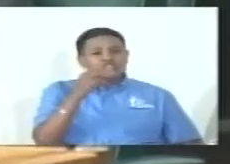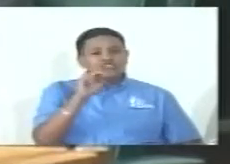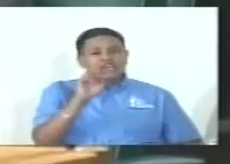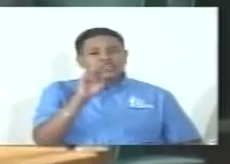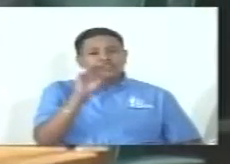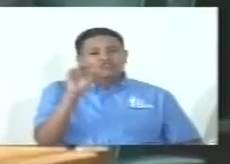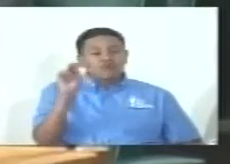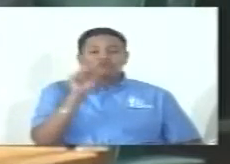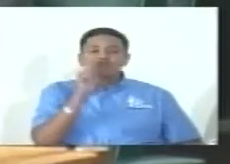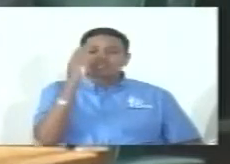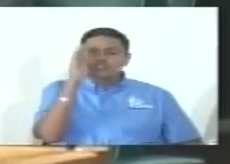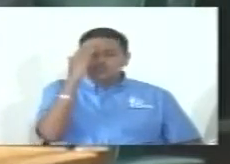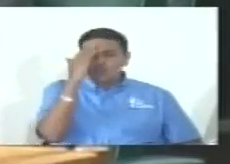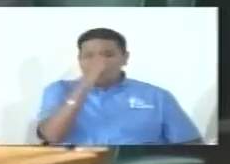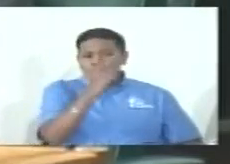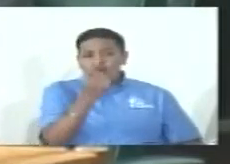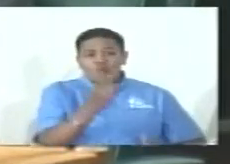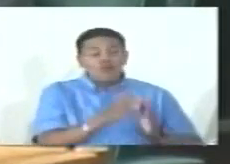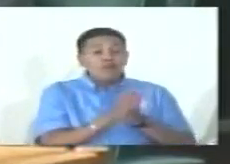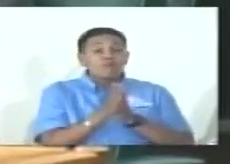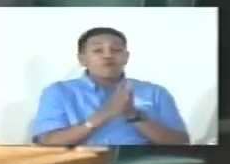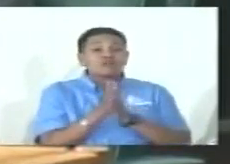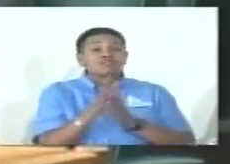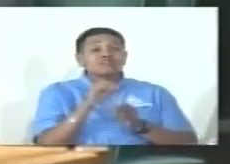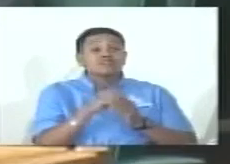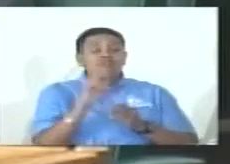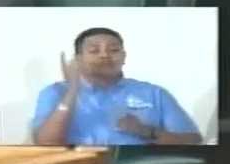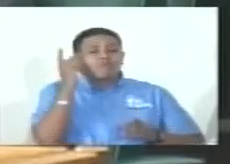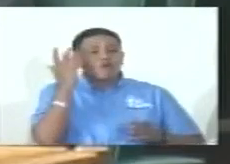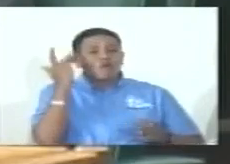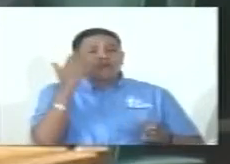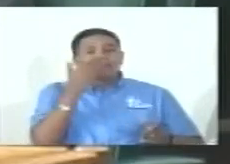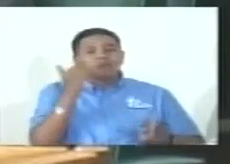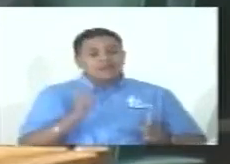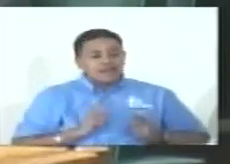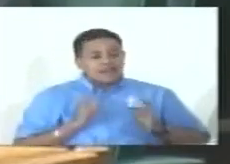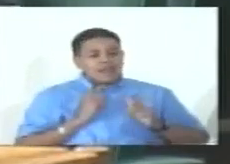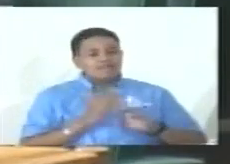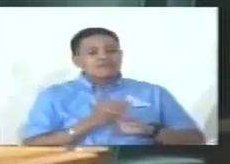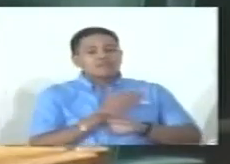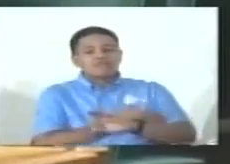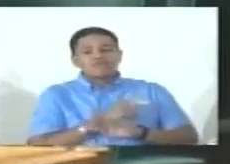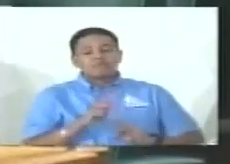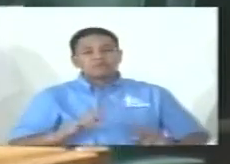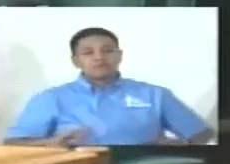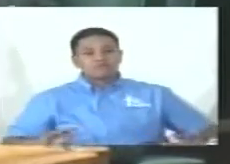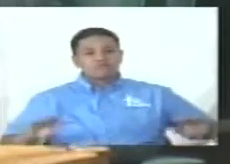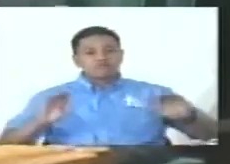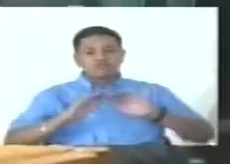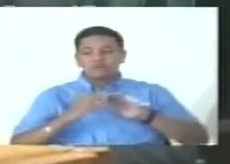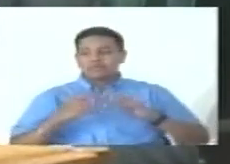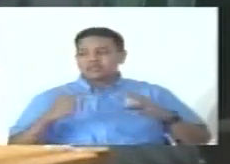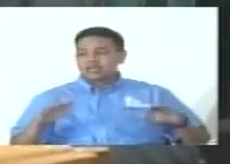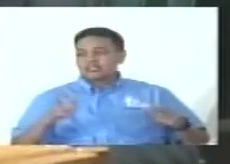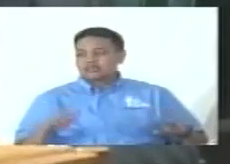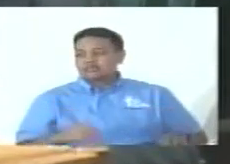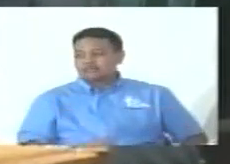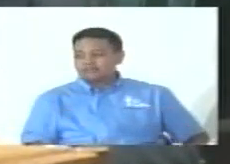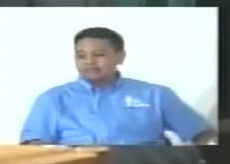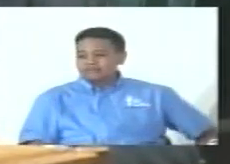know that her only motivation for being involved in politics was to better the lives of her fellow citizens of Jamaica.